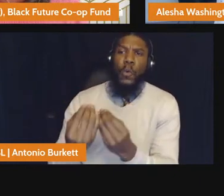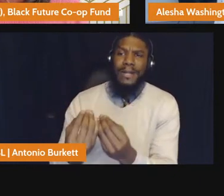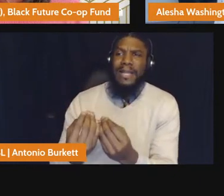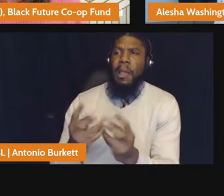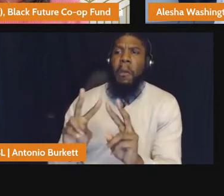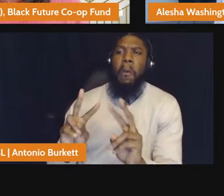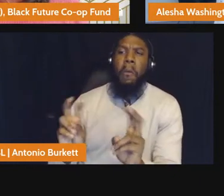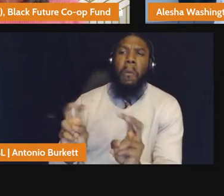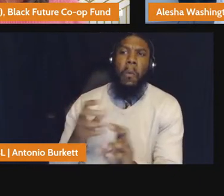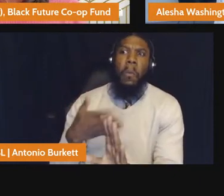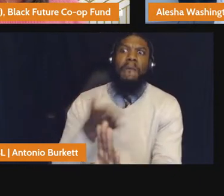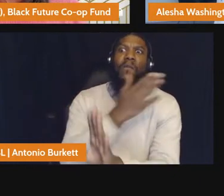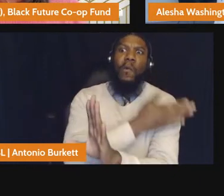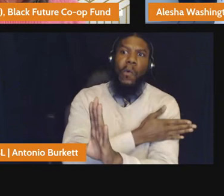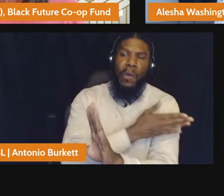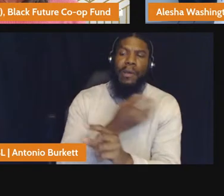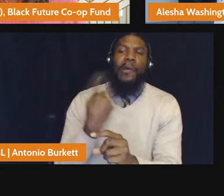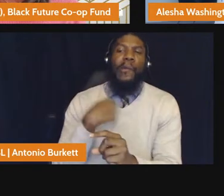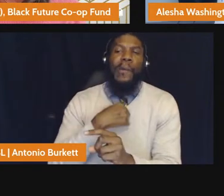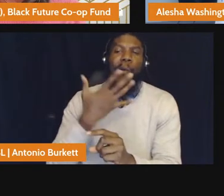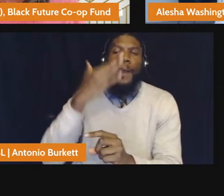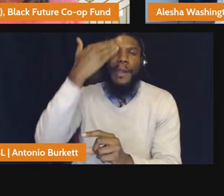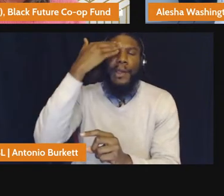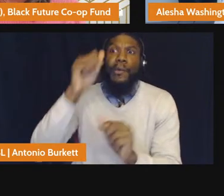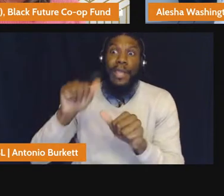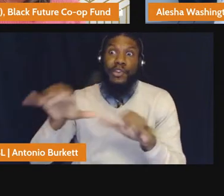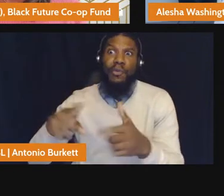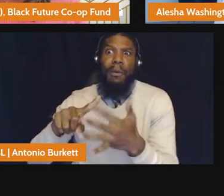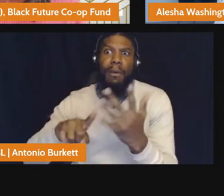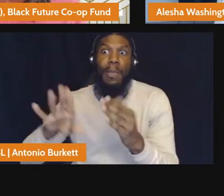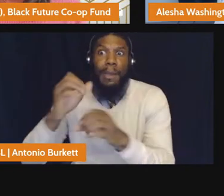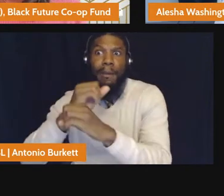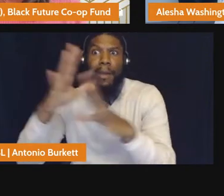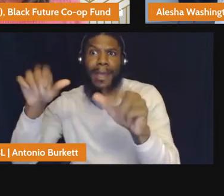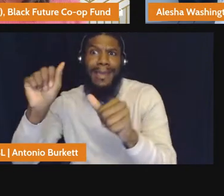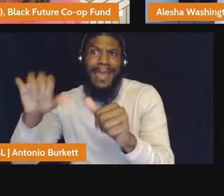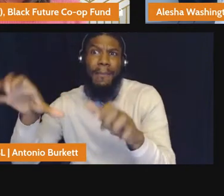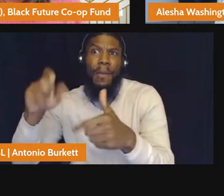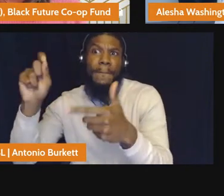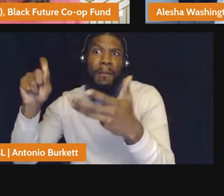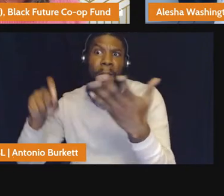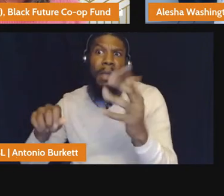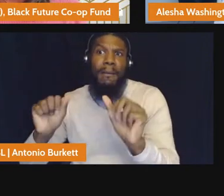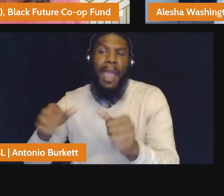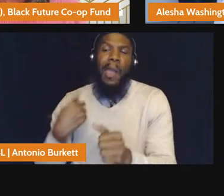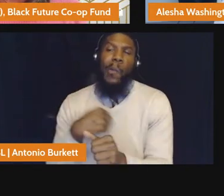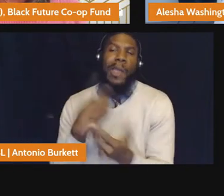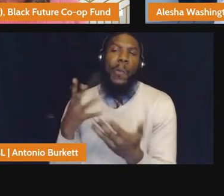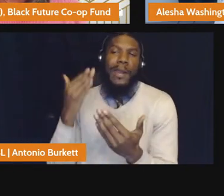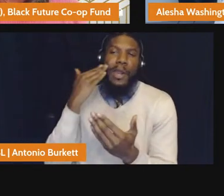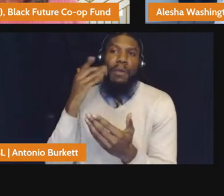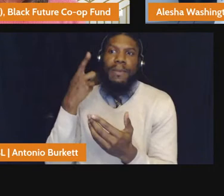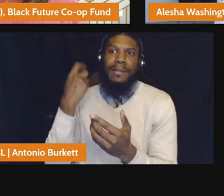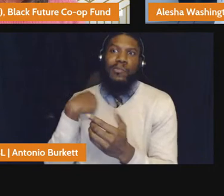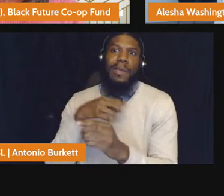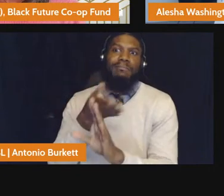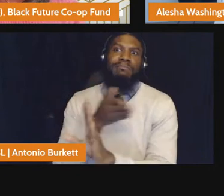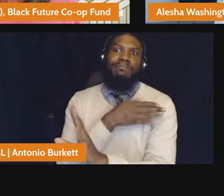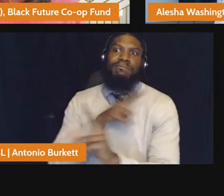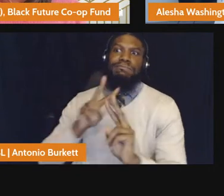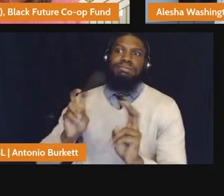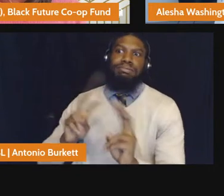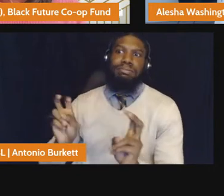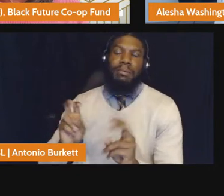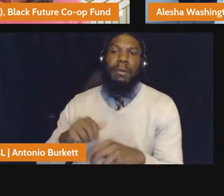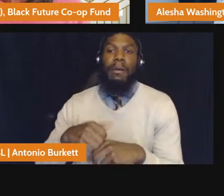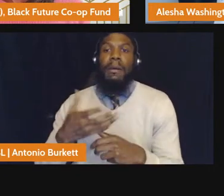do. We know whether or not they're already making a difference. So much of nonprofit work is just, could we get the dollars to replace